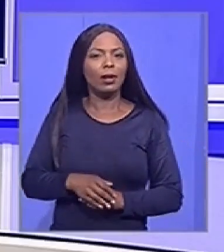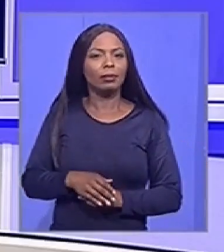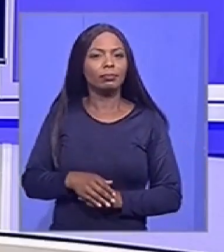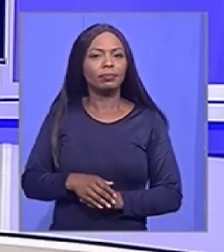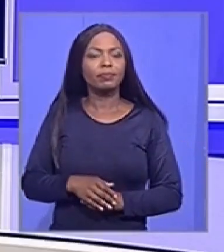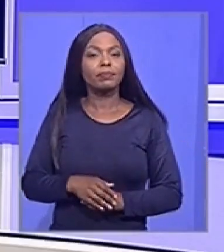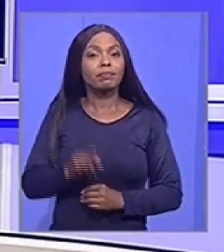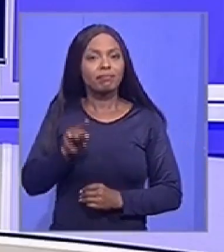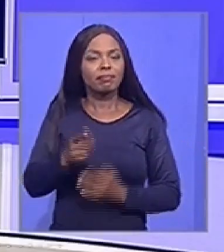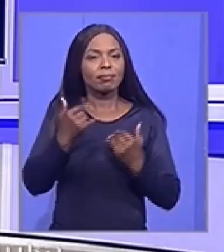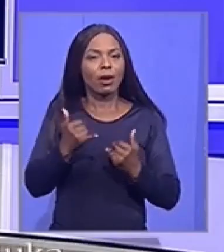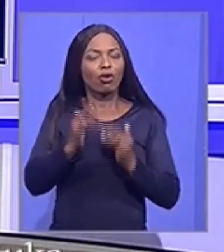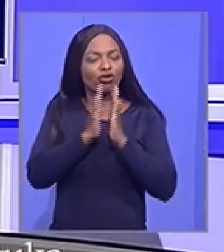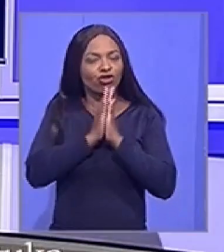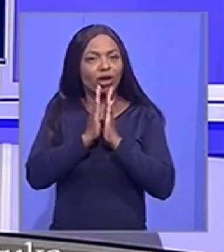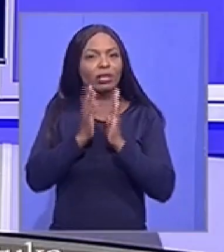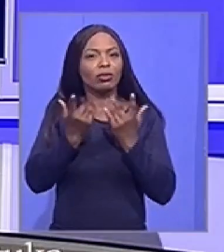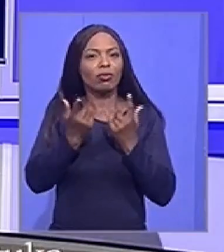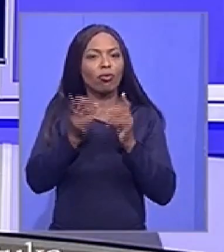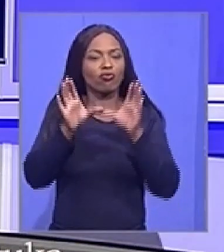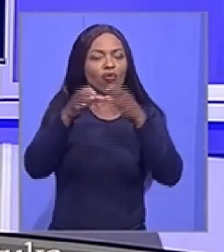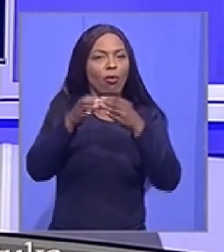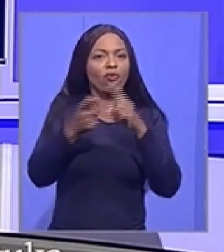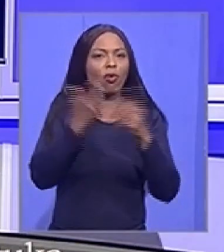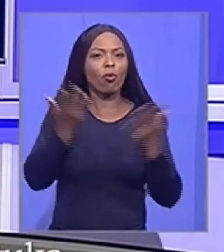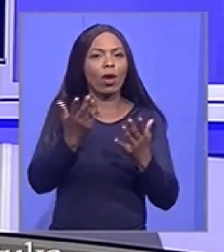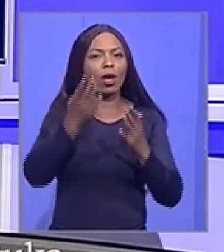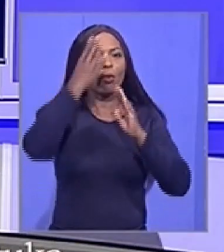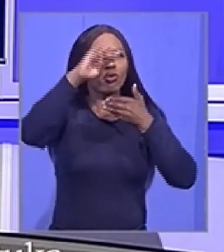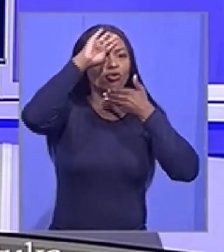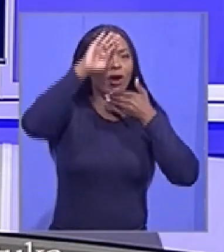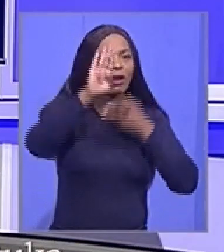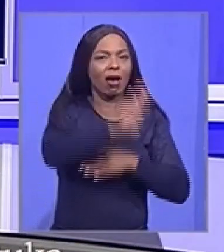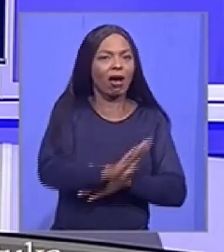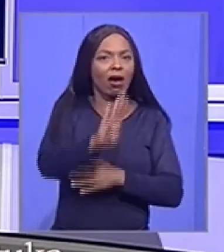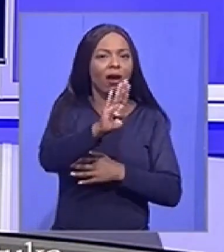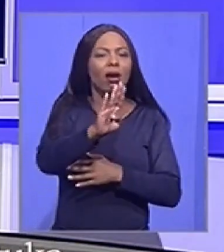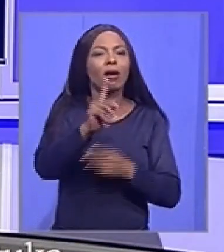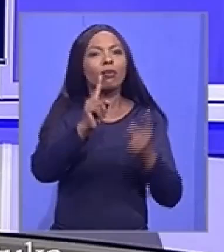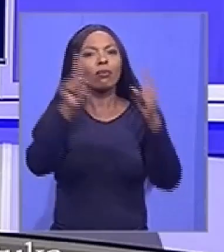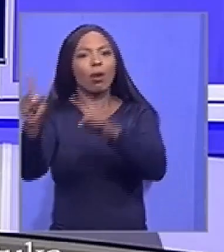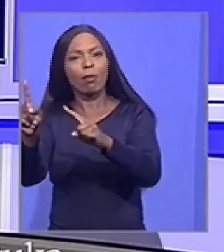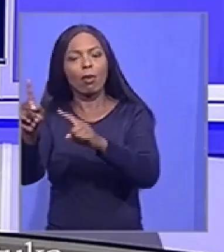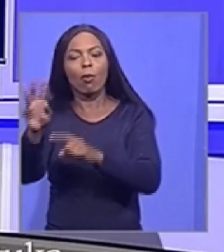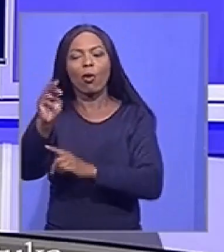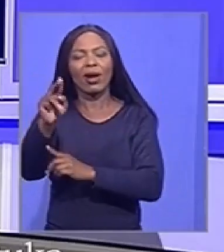serwalankgwana. Phuthego eno e neetswa kwa Gaborone kwa Botswana e lebile kwa Moria kwa Polokwane.